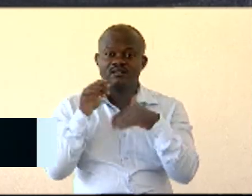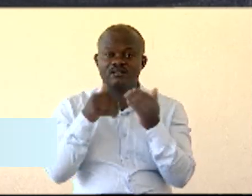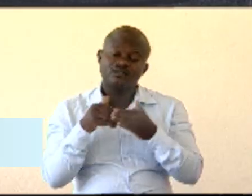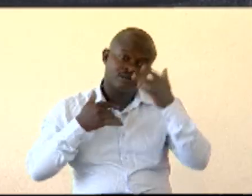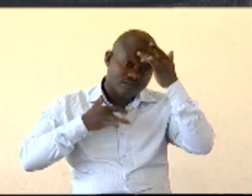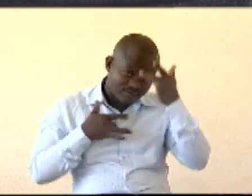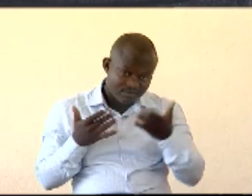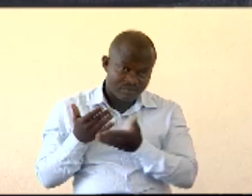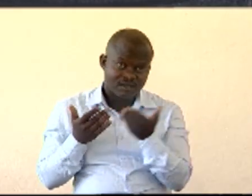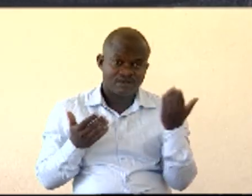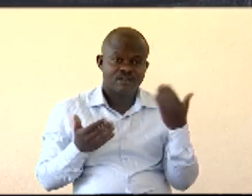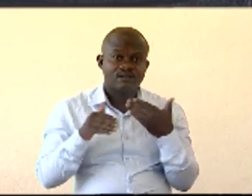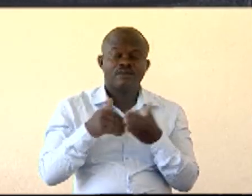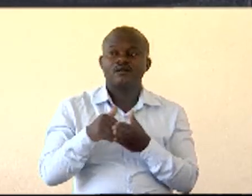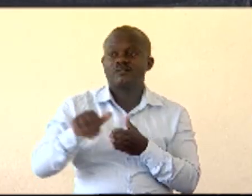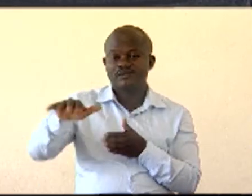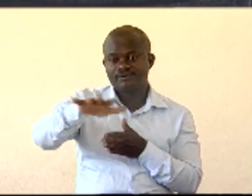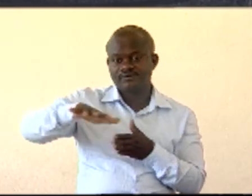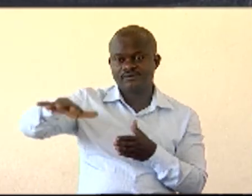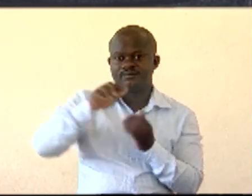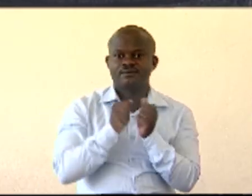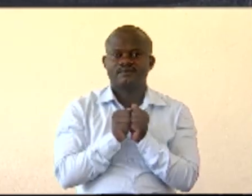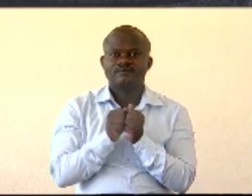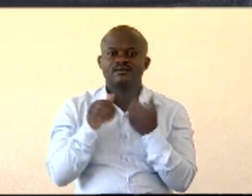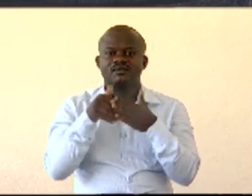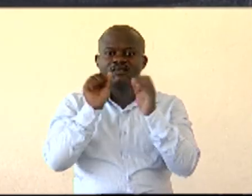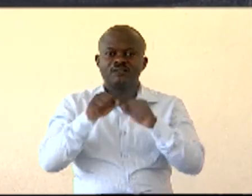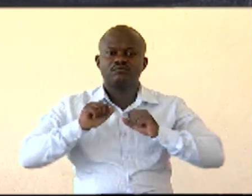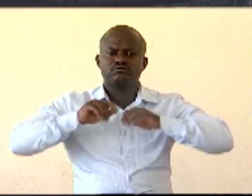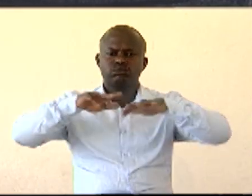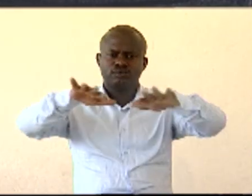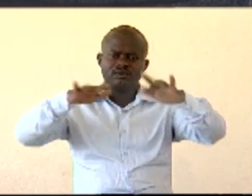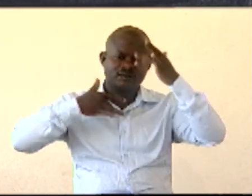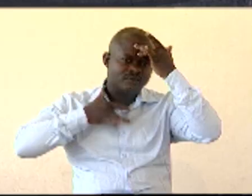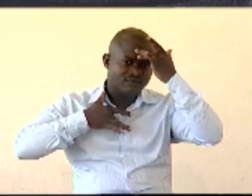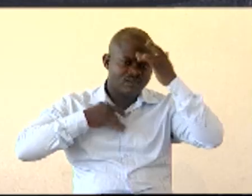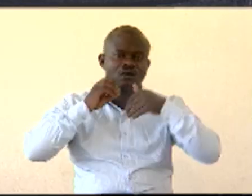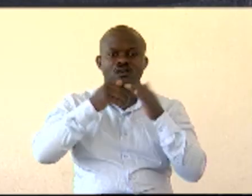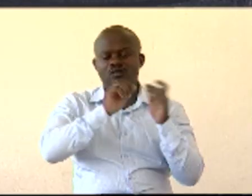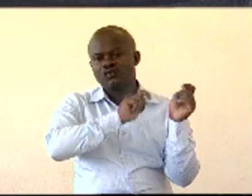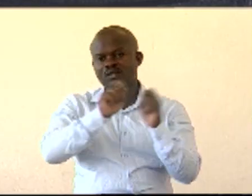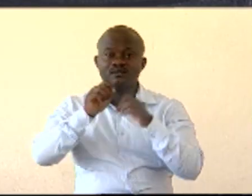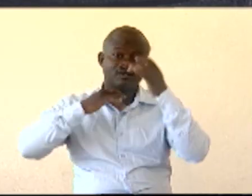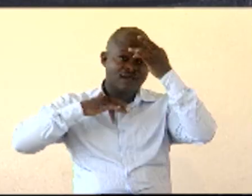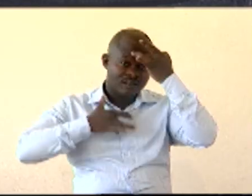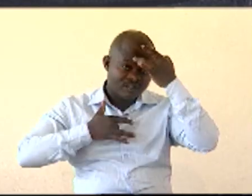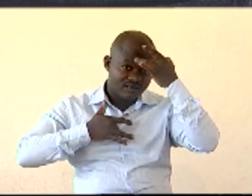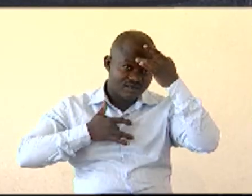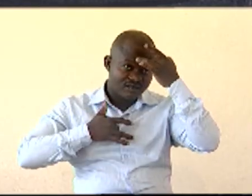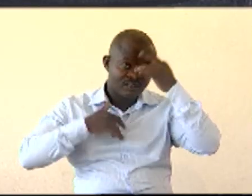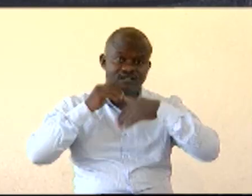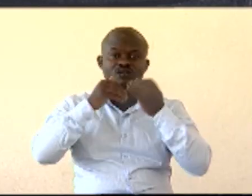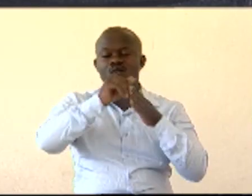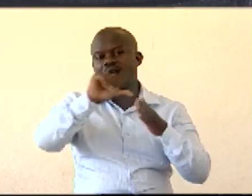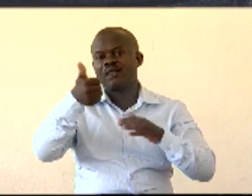disease, you are a carrier. You are able to spread the disease or transmitting the disease to